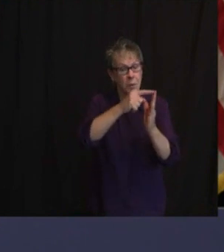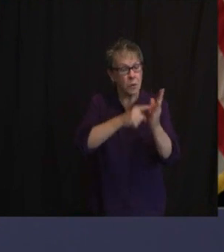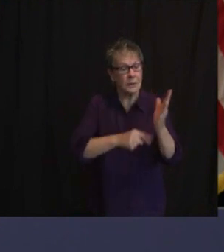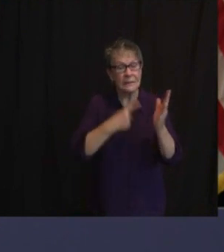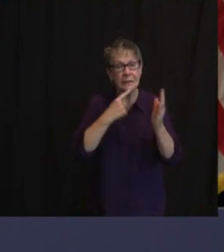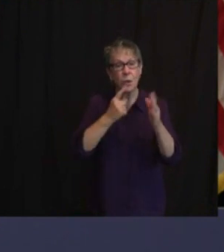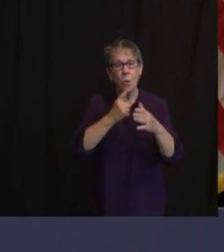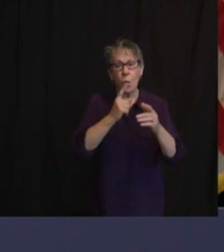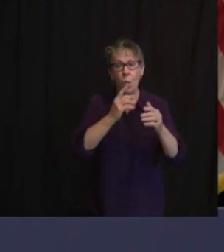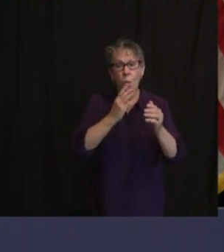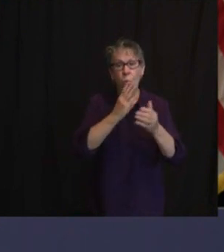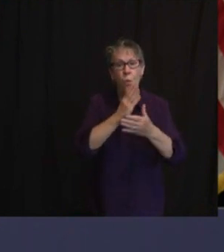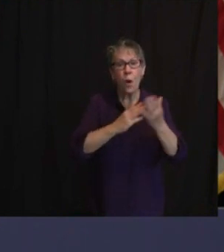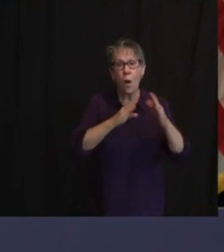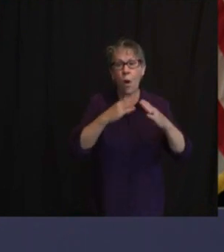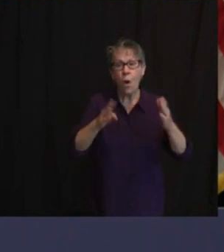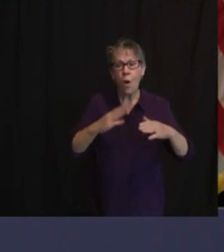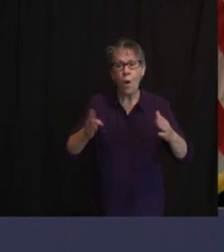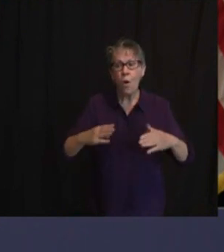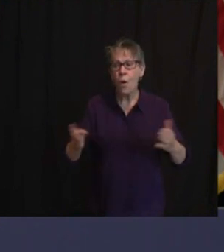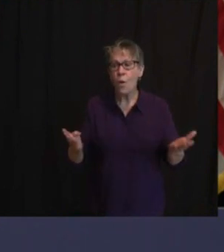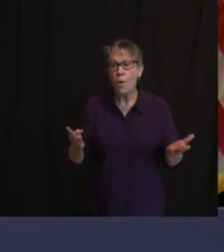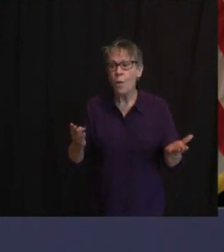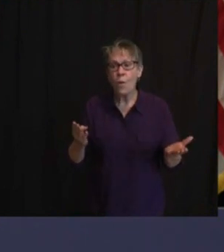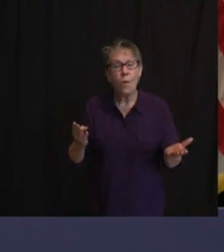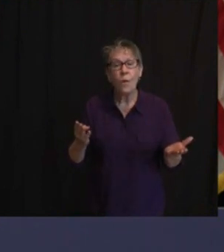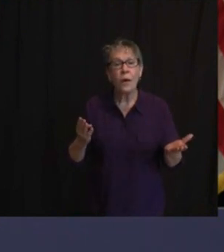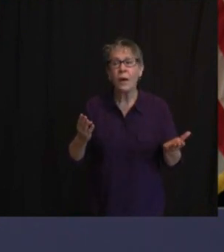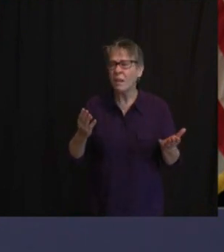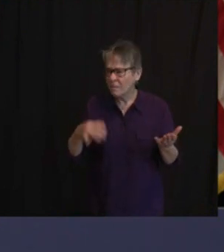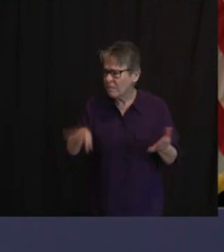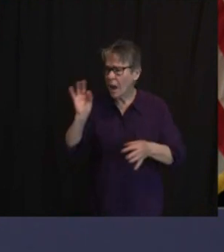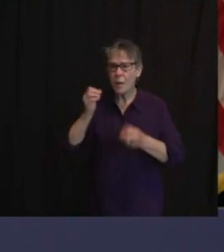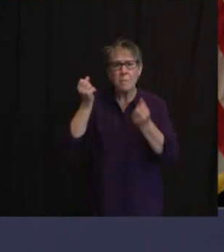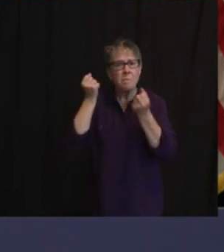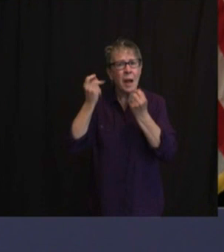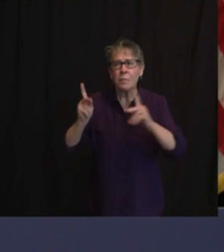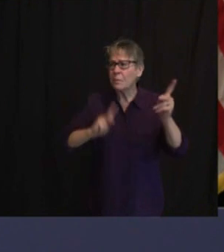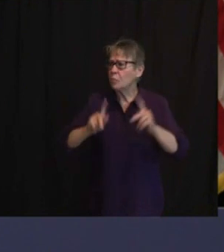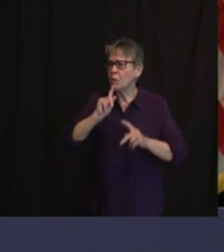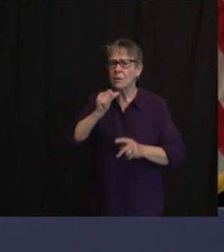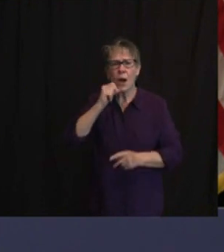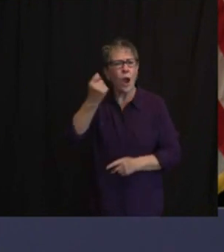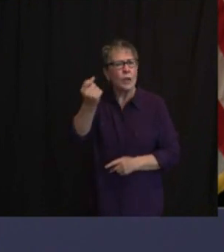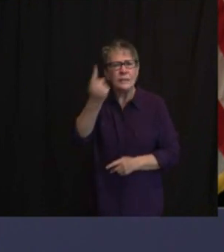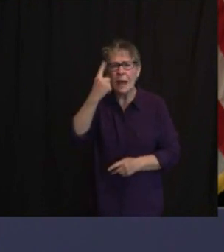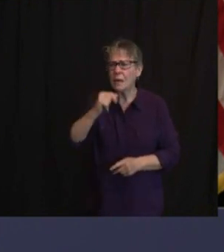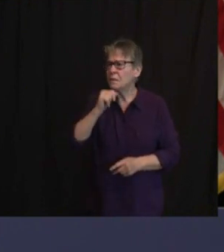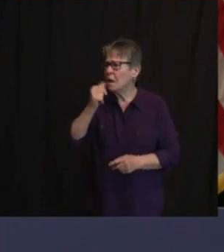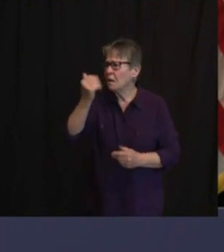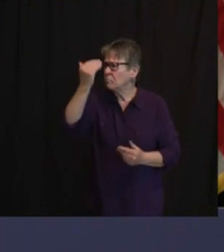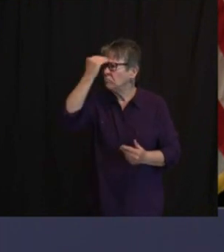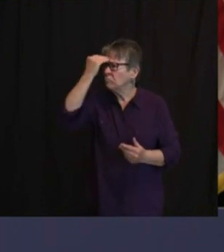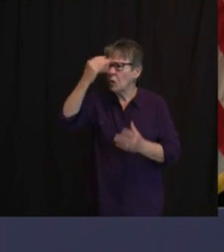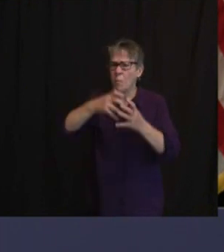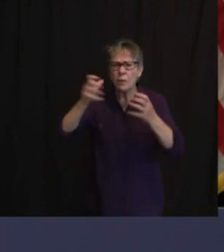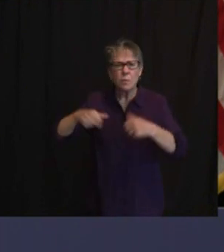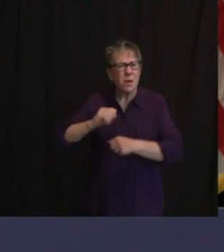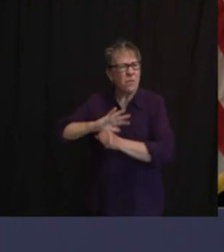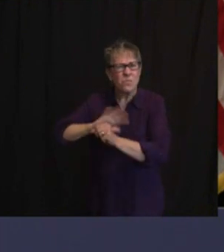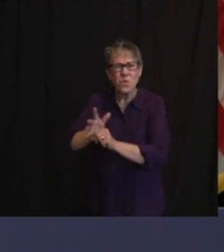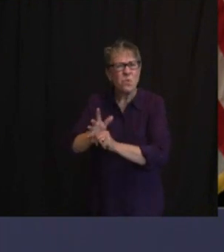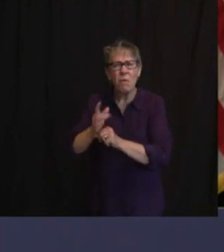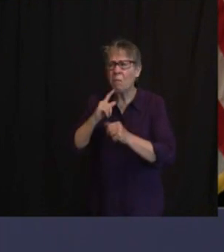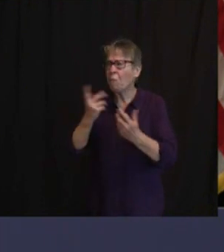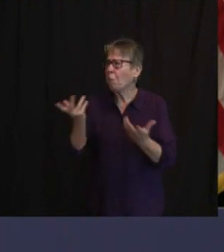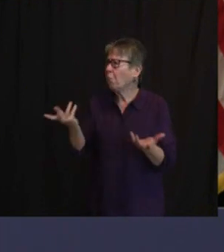weapon we've got. I've said that time and time again. Judy said it time and time again. If we could do that responsibly, you should assume that that's